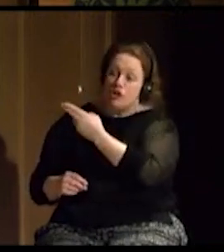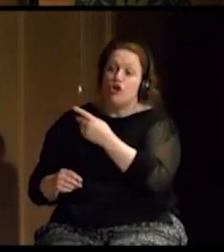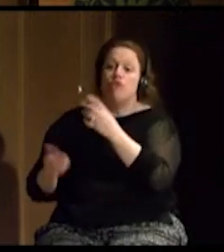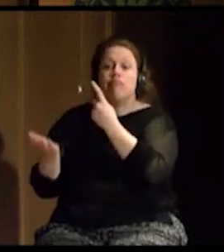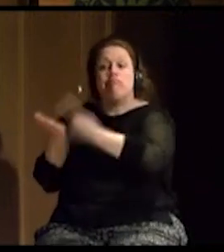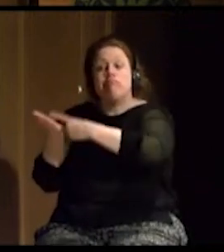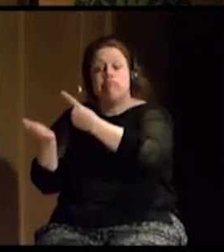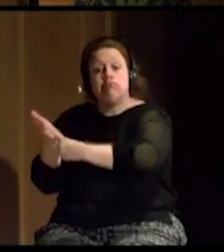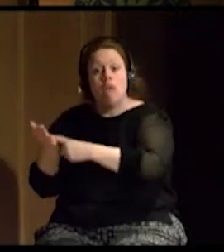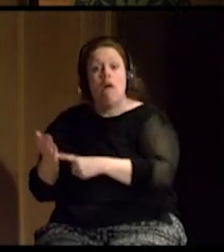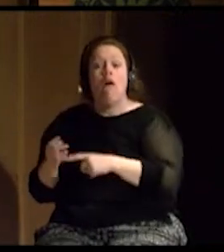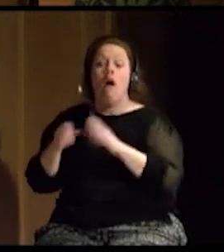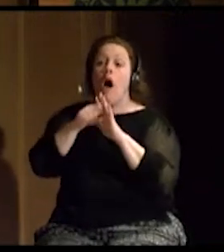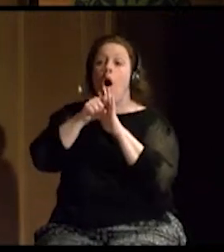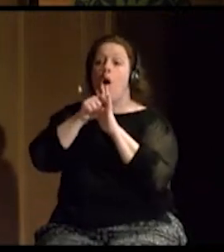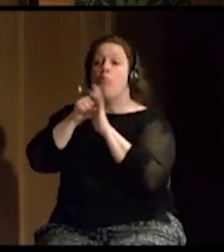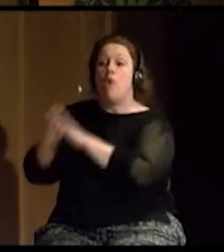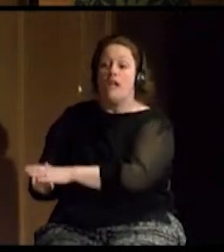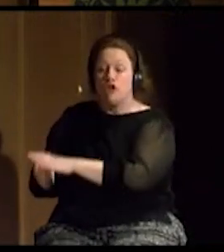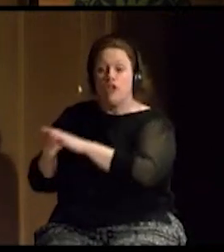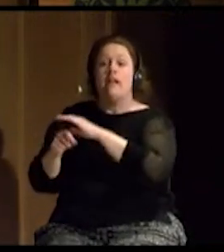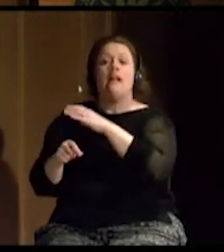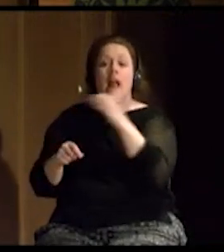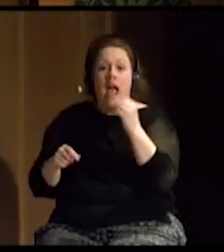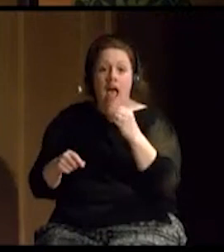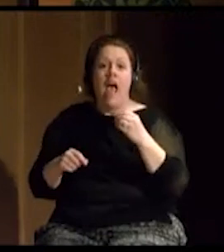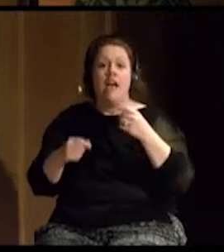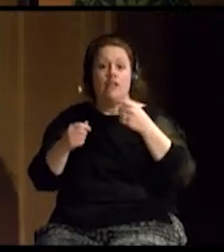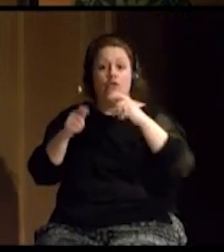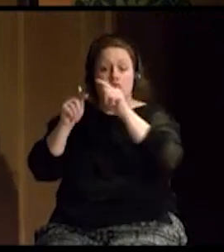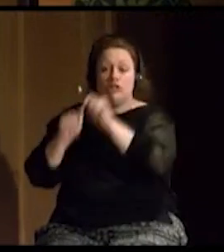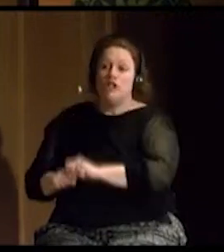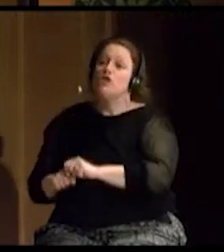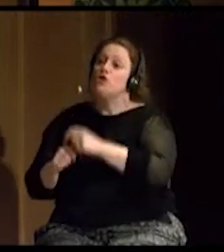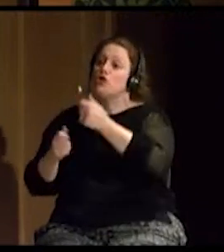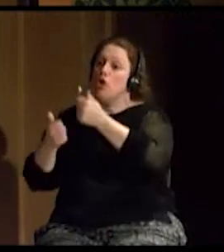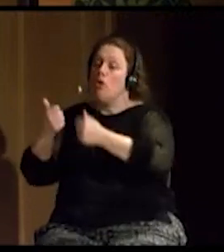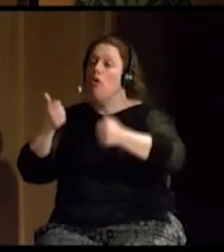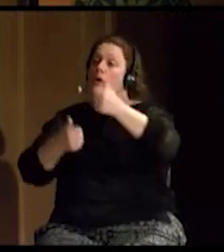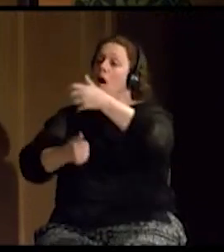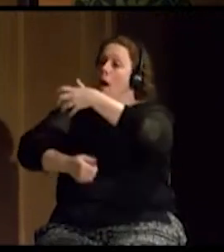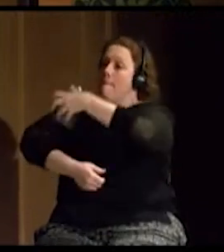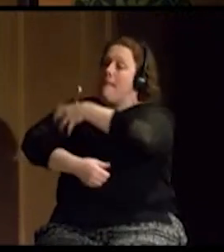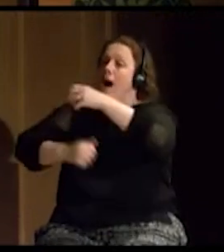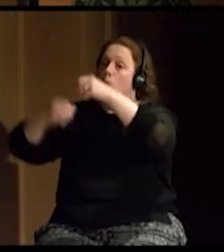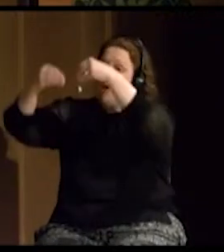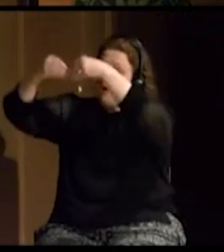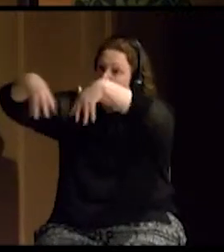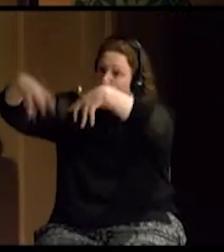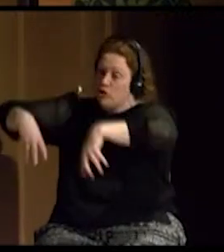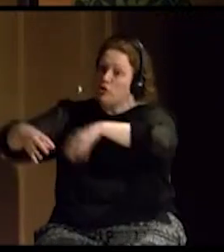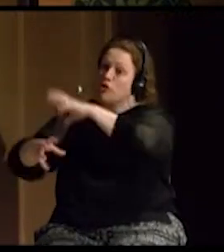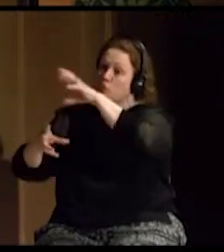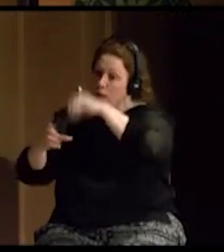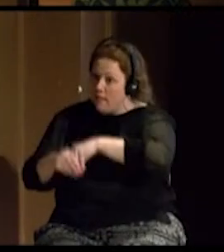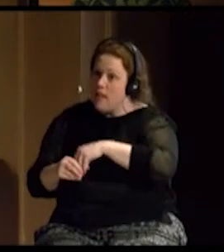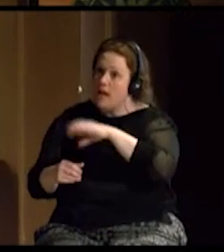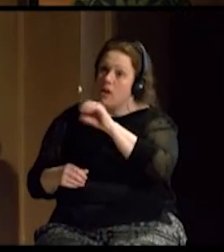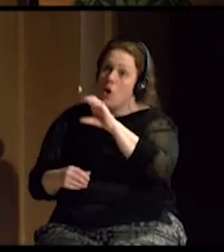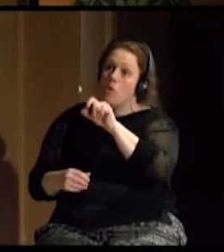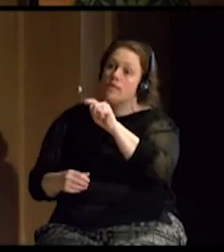includes repressing traditional power structures held by Coast Salish women, and that includes keeping woolly